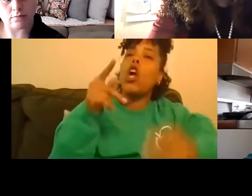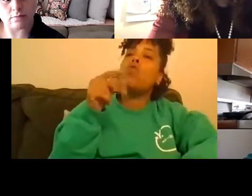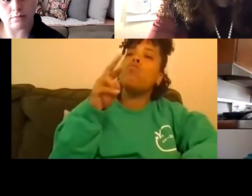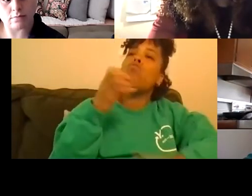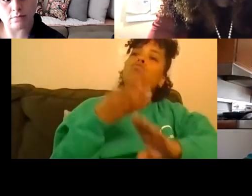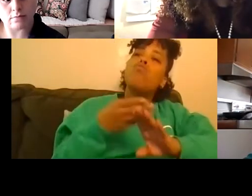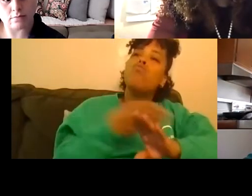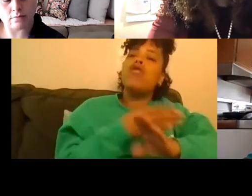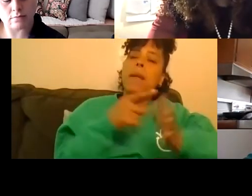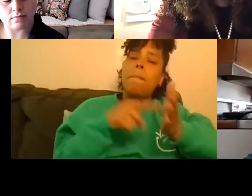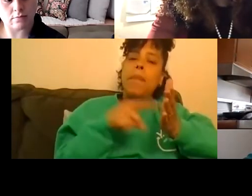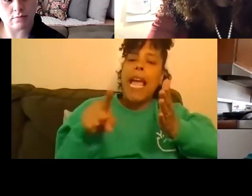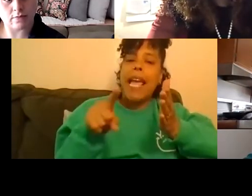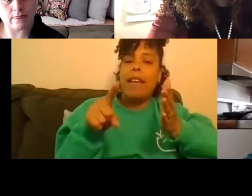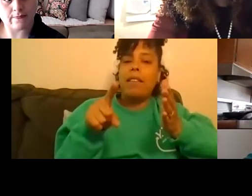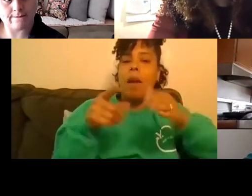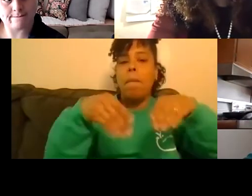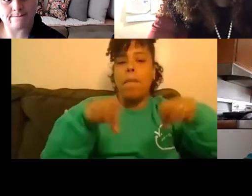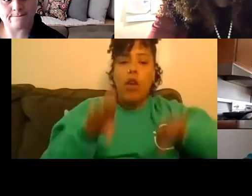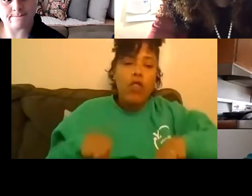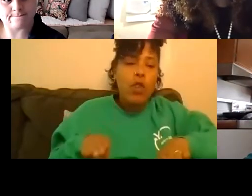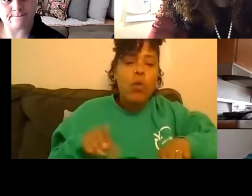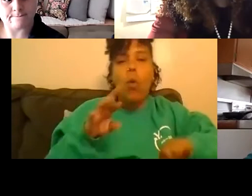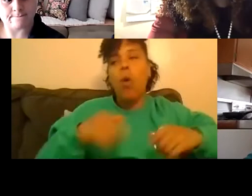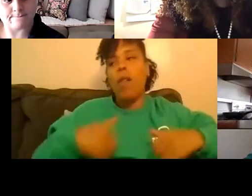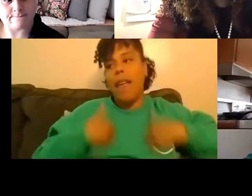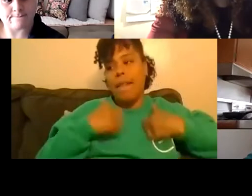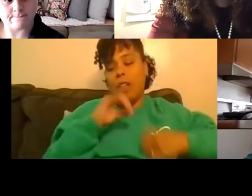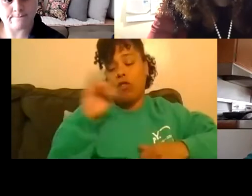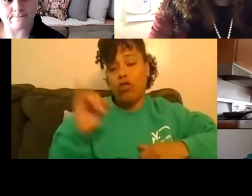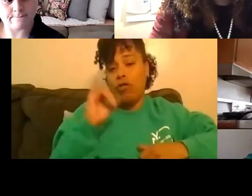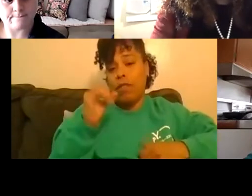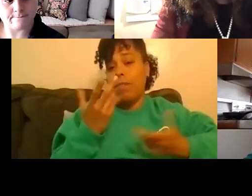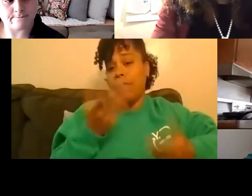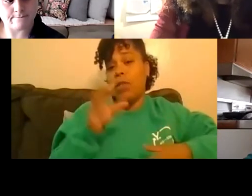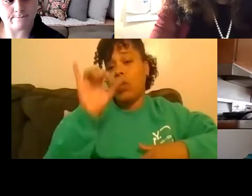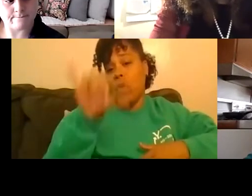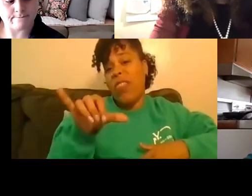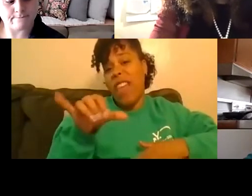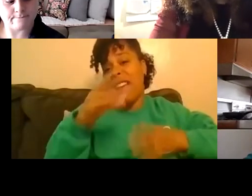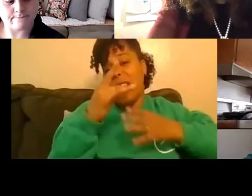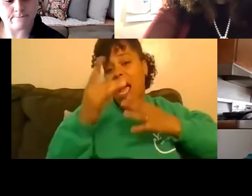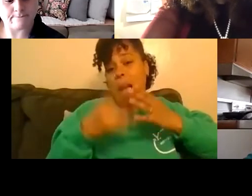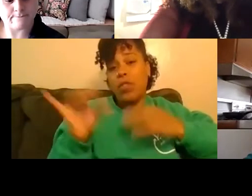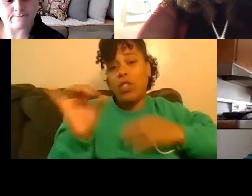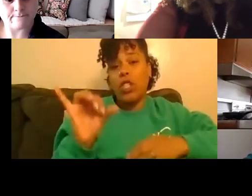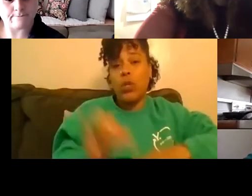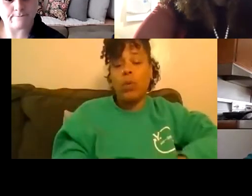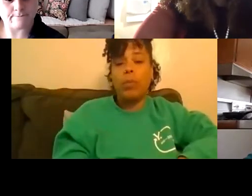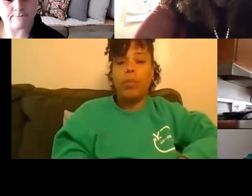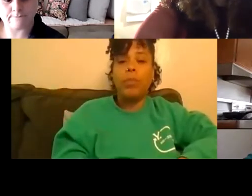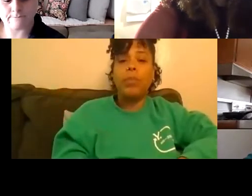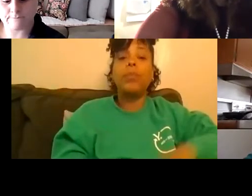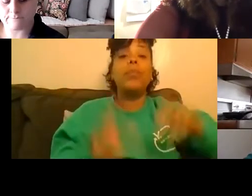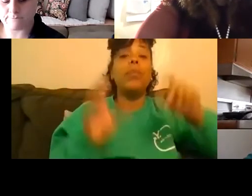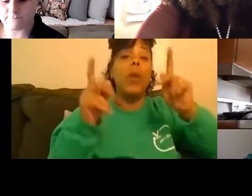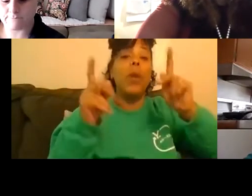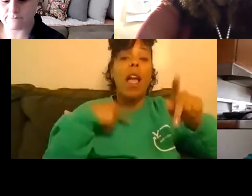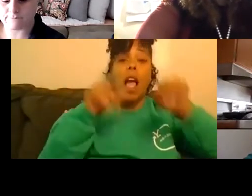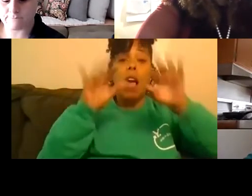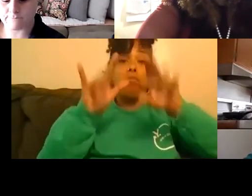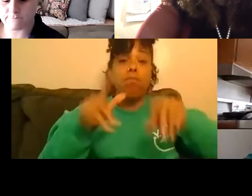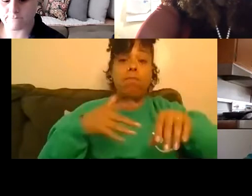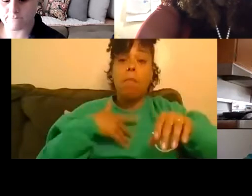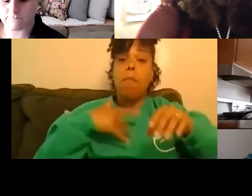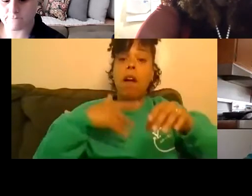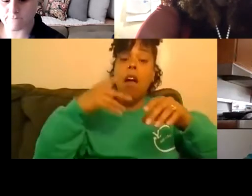a prepaid life insurance. So yes, that's an option as well. Thank you, Carol. No problem. And I did put my number and my email